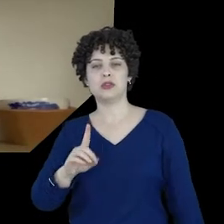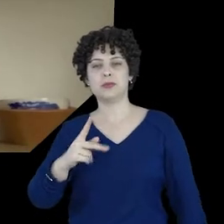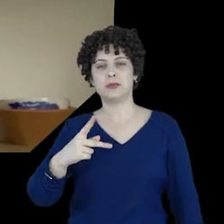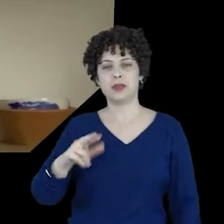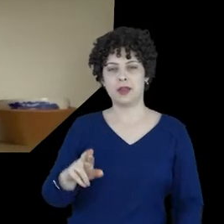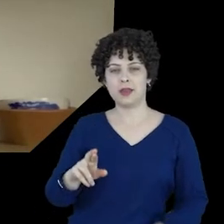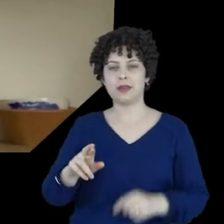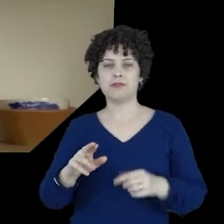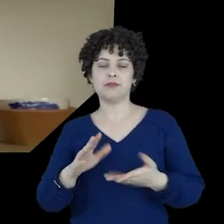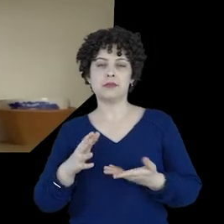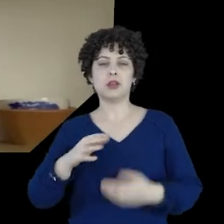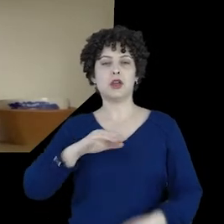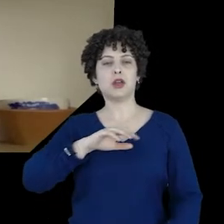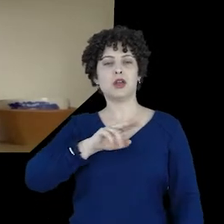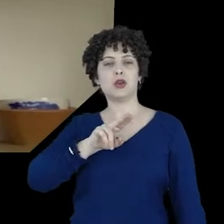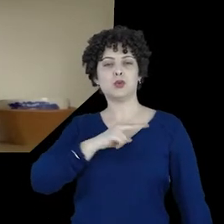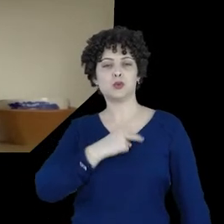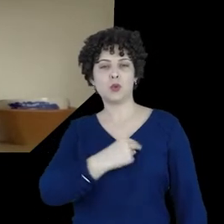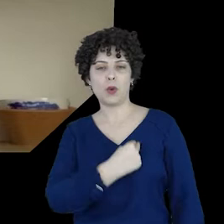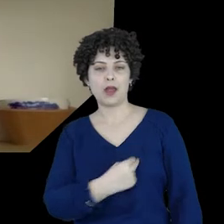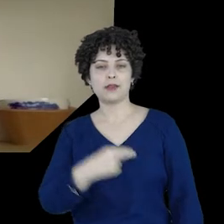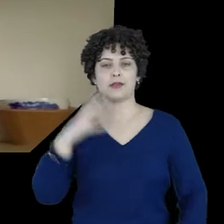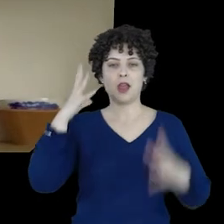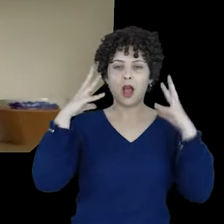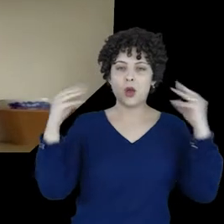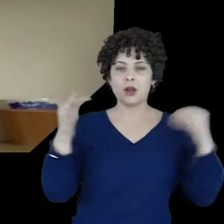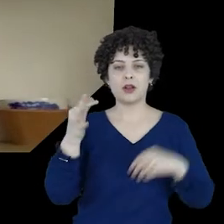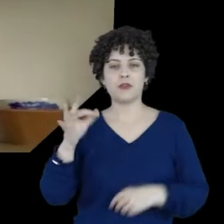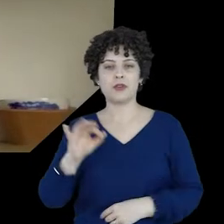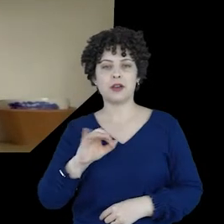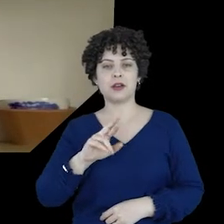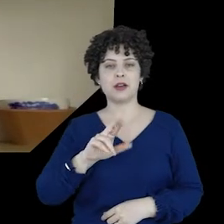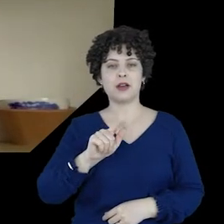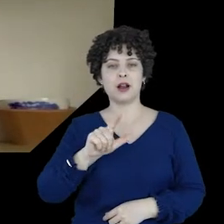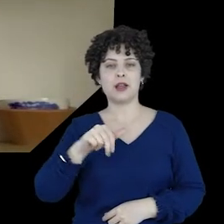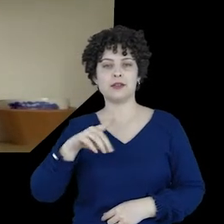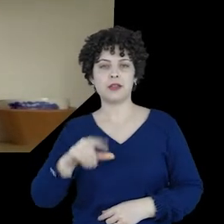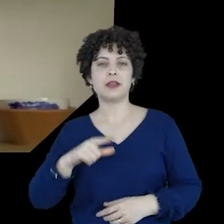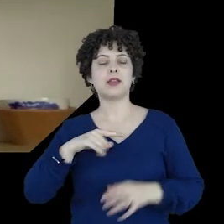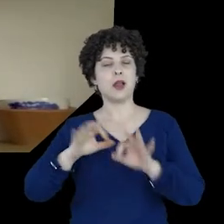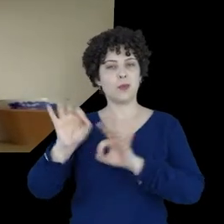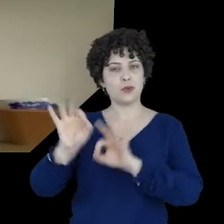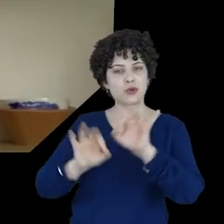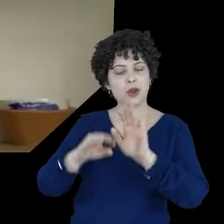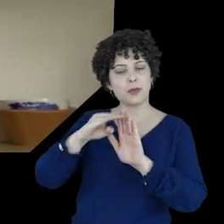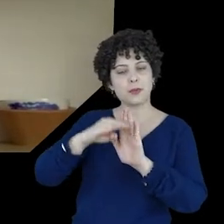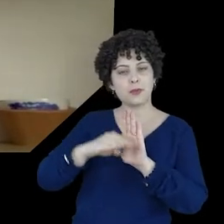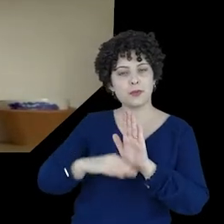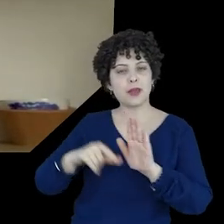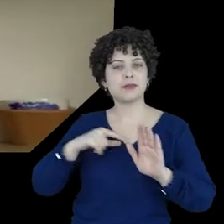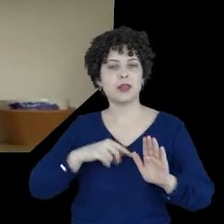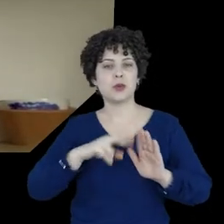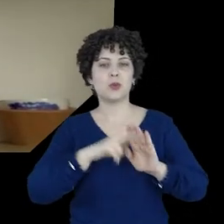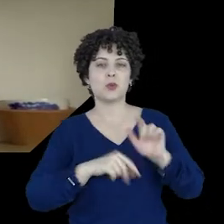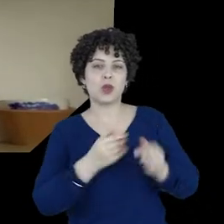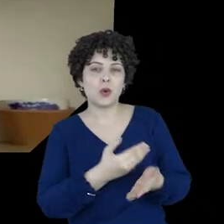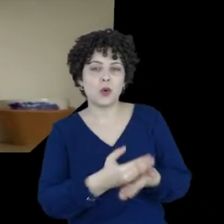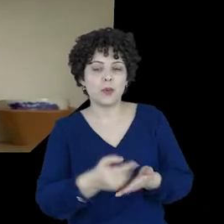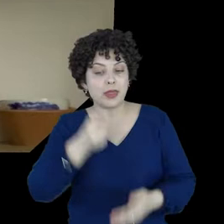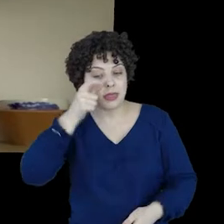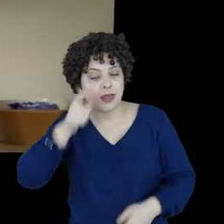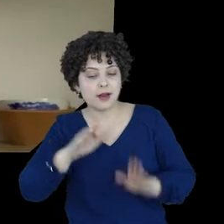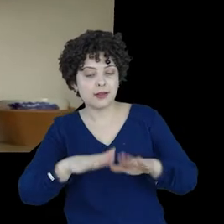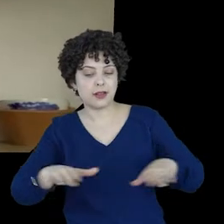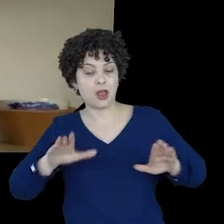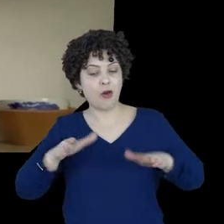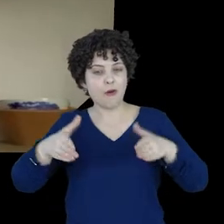in Sweden, the Netherlands and France, and Ireland has a draft code out too. All of these follow that same principle of introducing